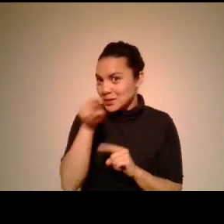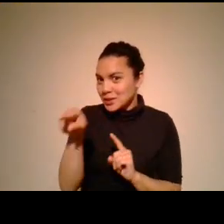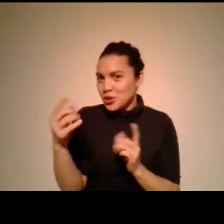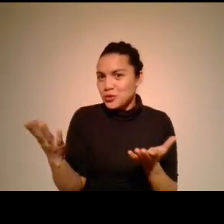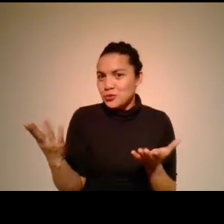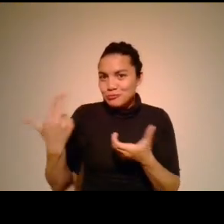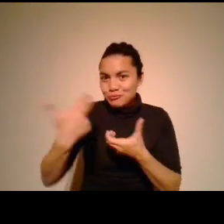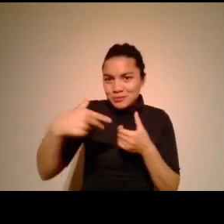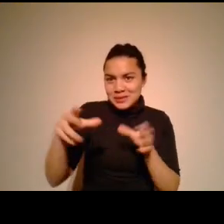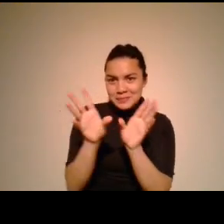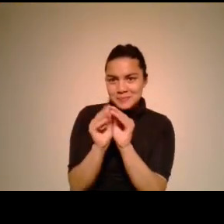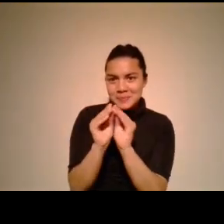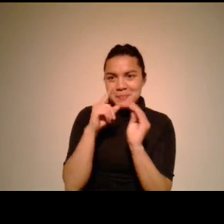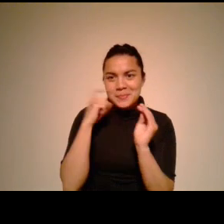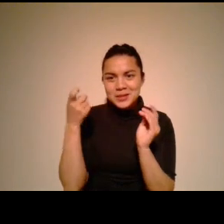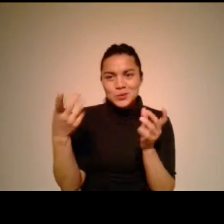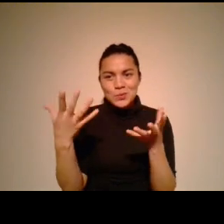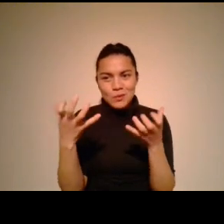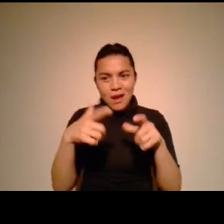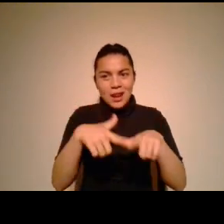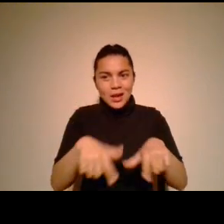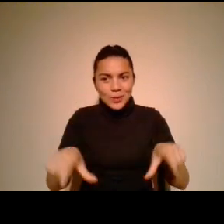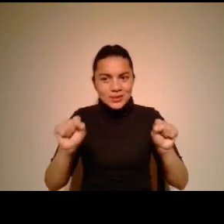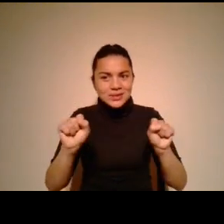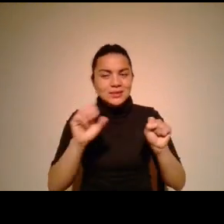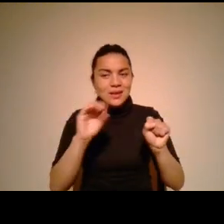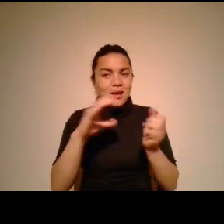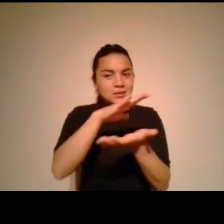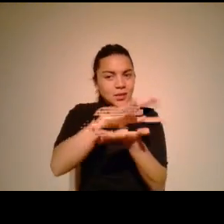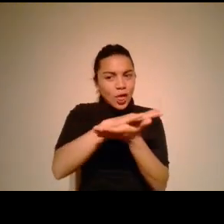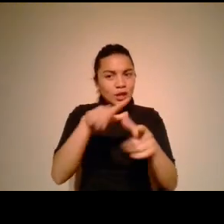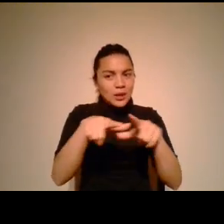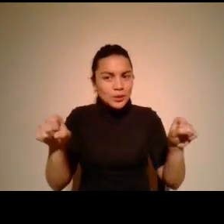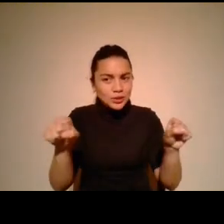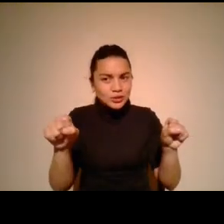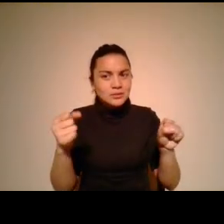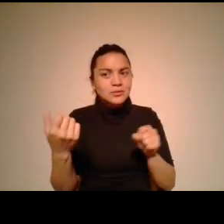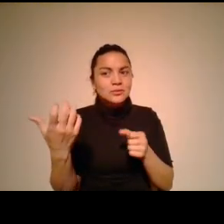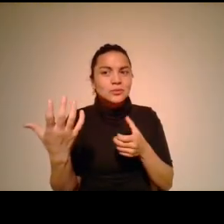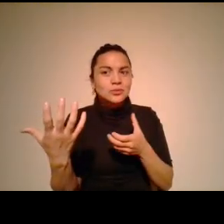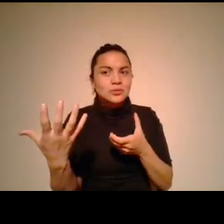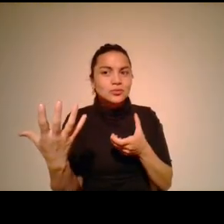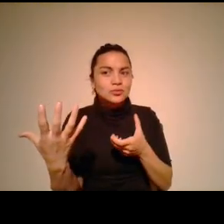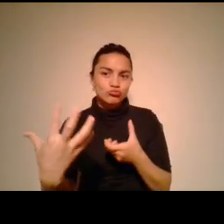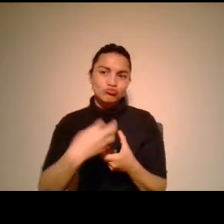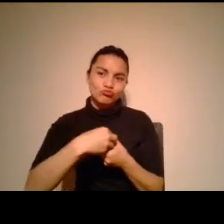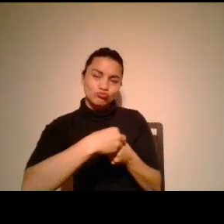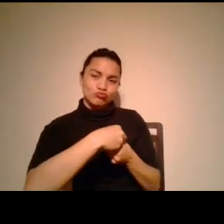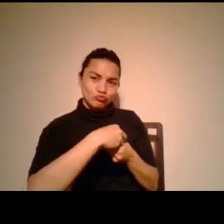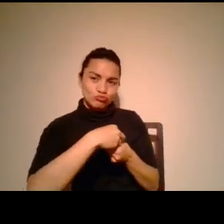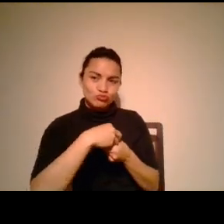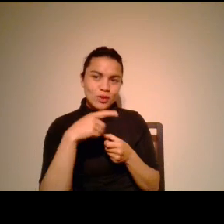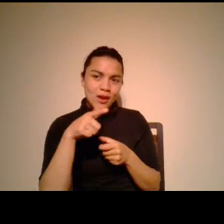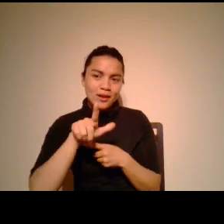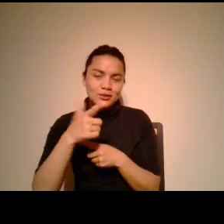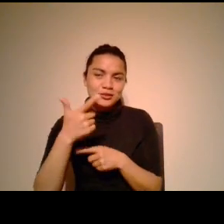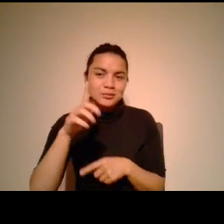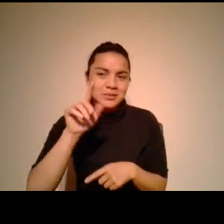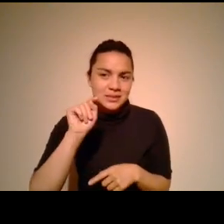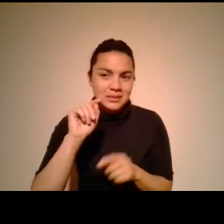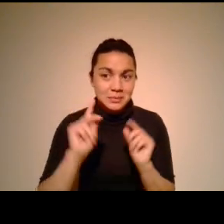want linguistics and professional and scholarly linguistics to be a welcoming environment for LGBT people. So I